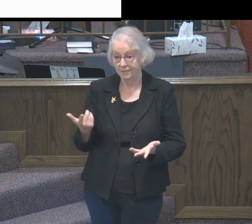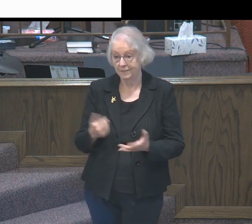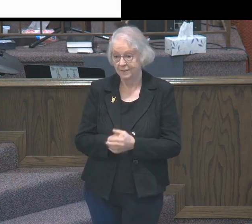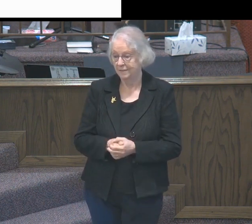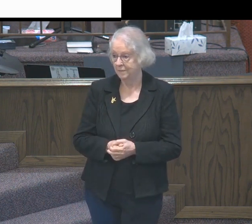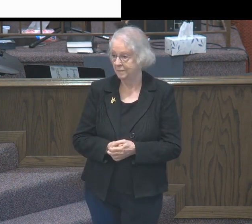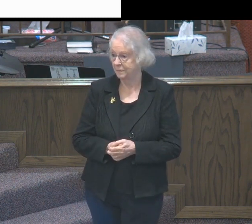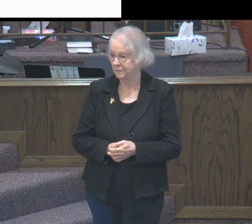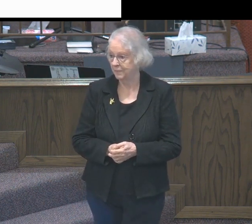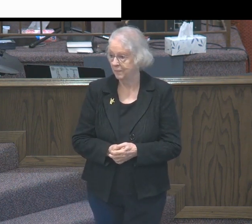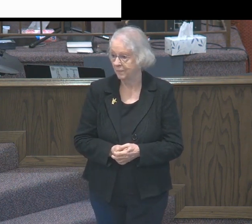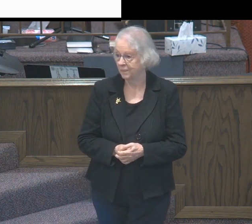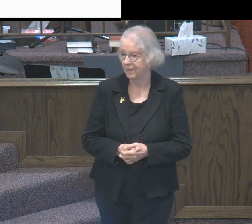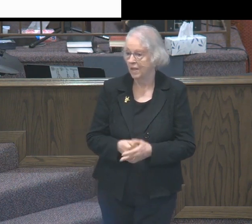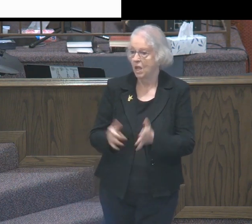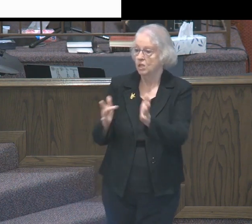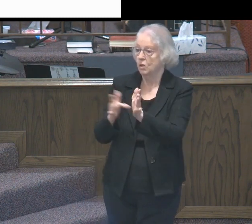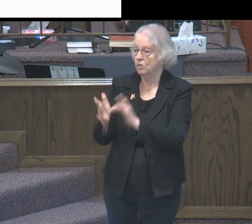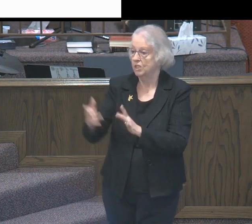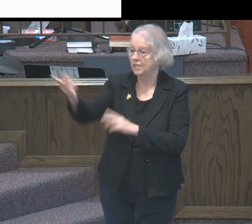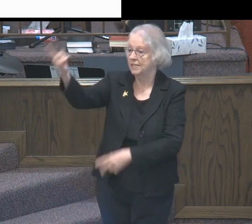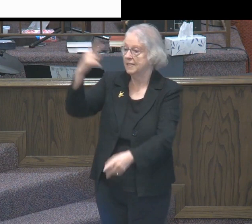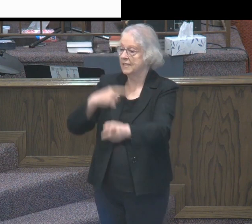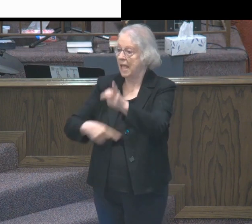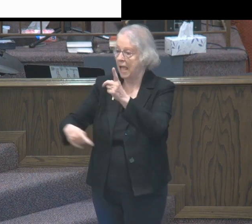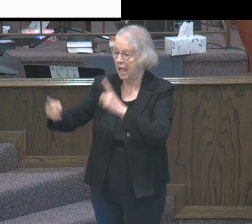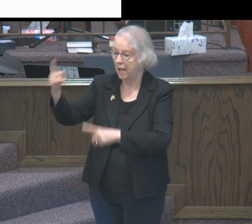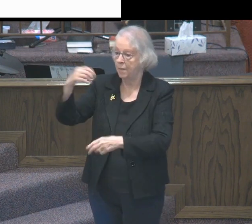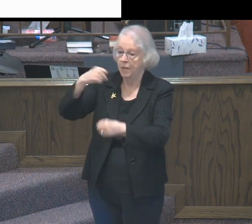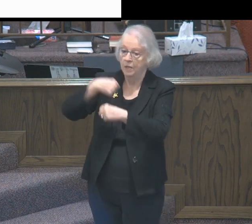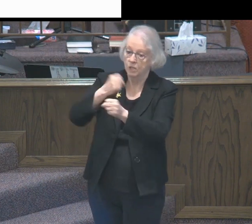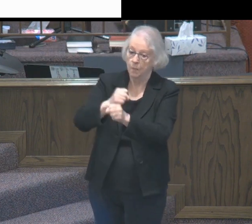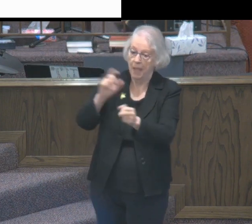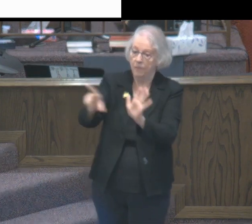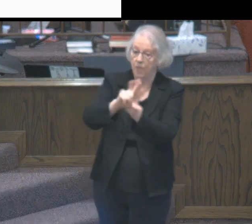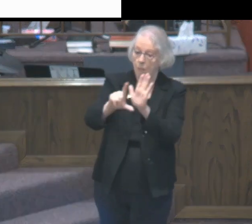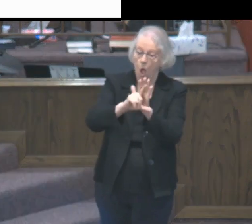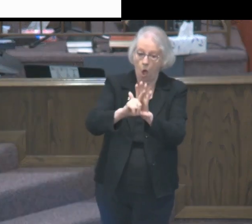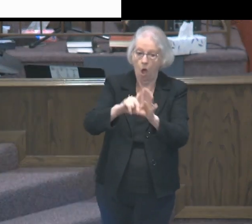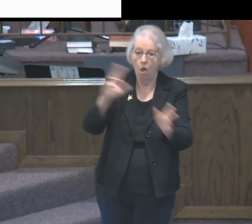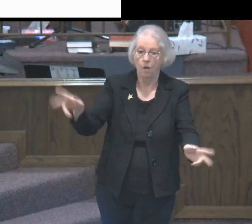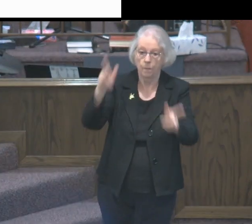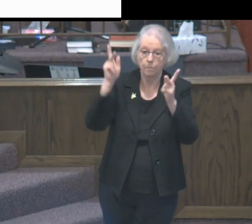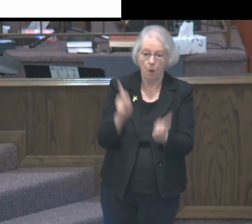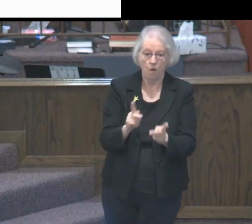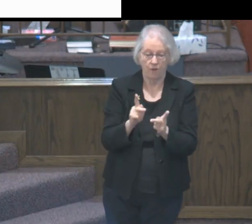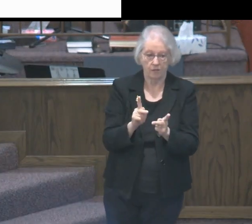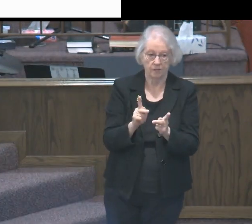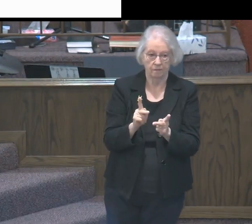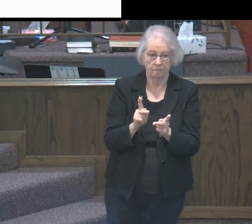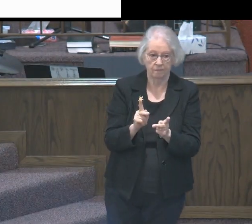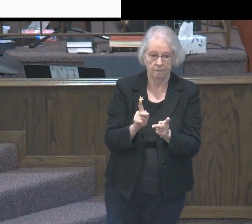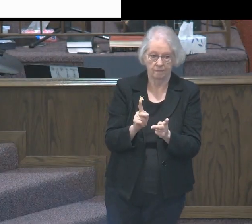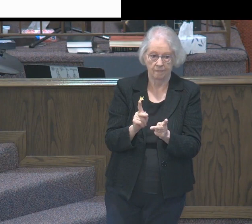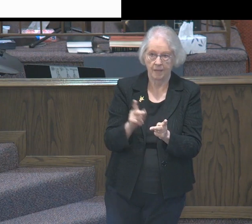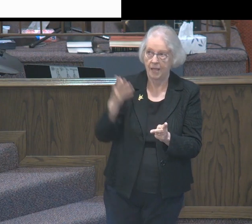came to fulfill the essence of the law, reverence for God and respect for man. As it relates to life, as it relates to property, as it